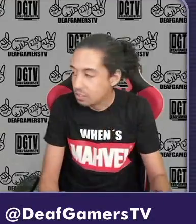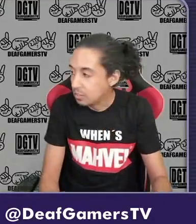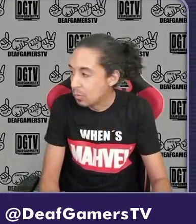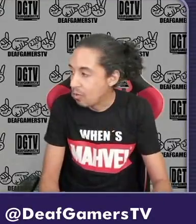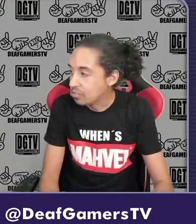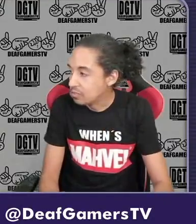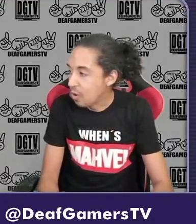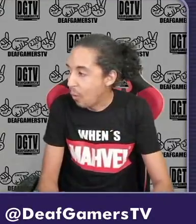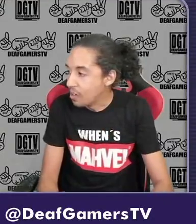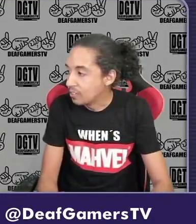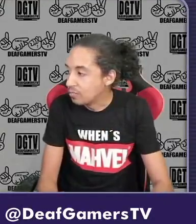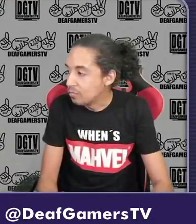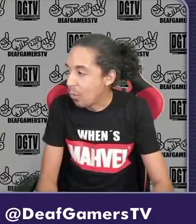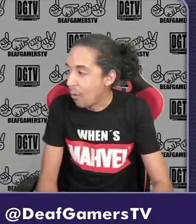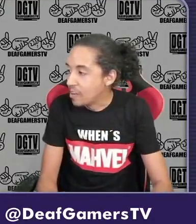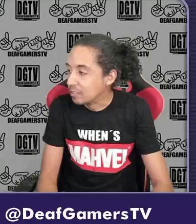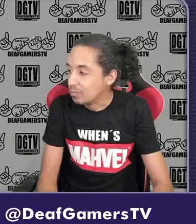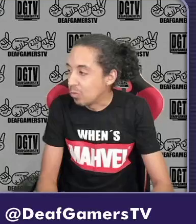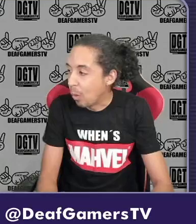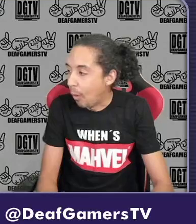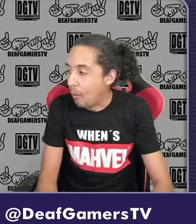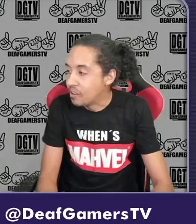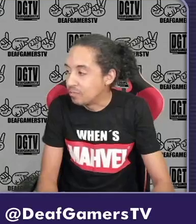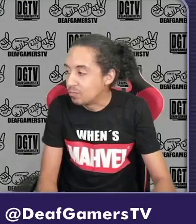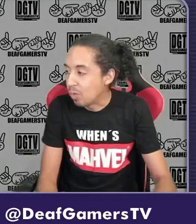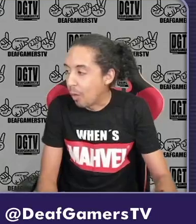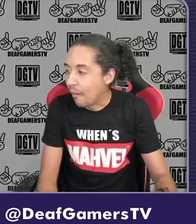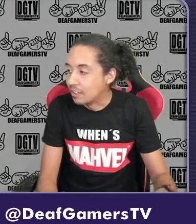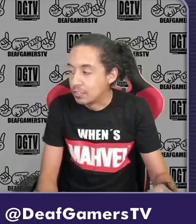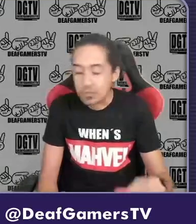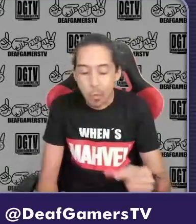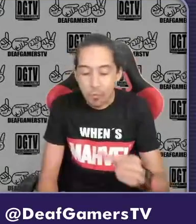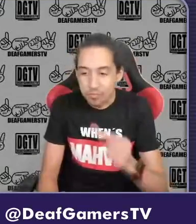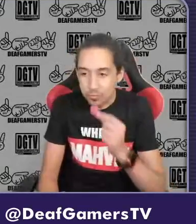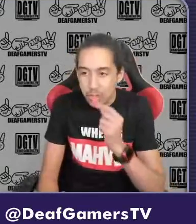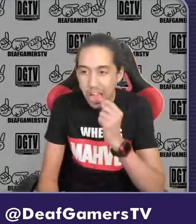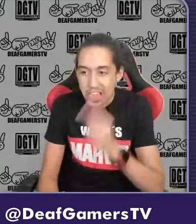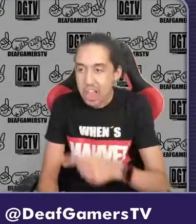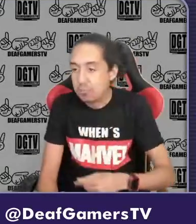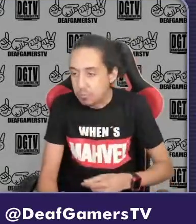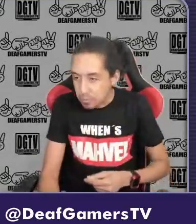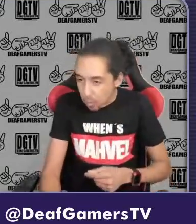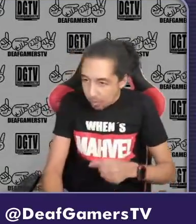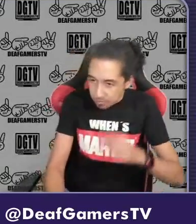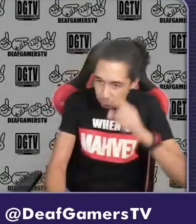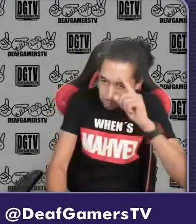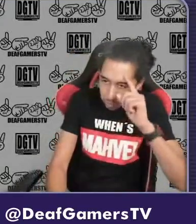Another vanity step jump in. They're just trading vanity steps. Yeah.